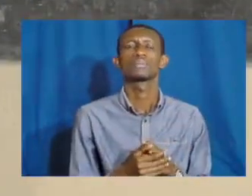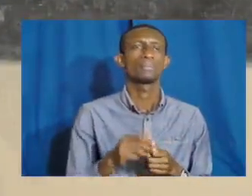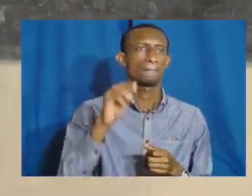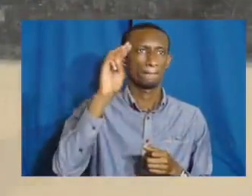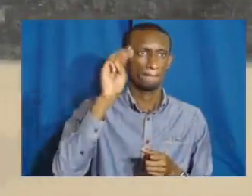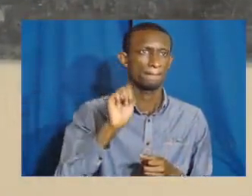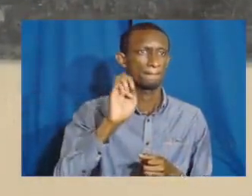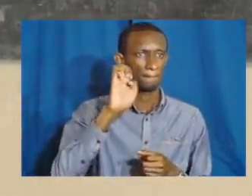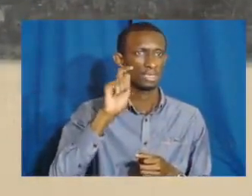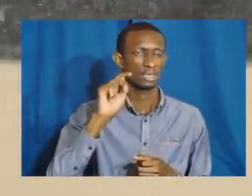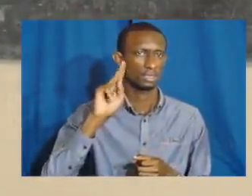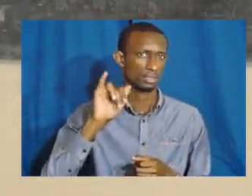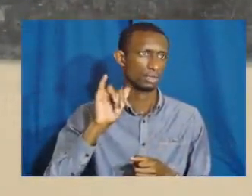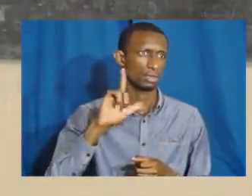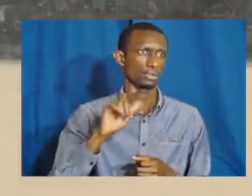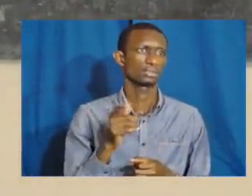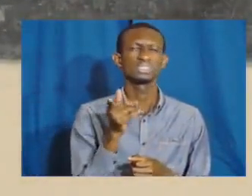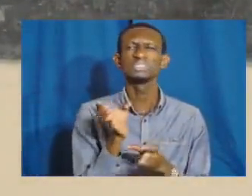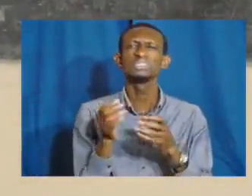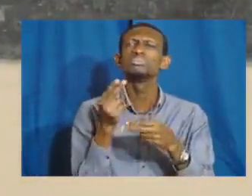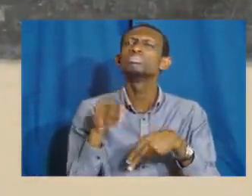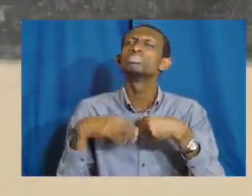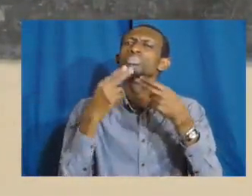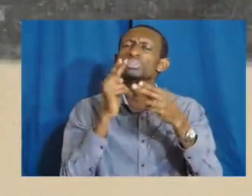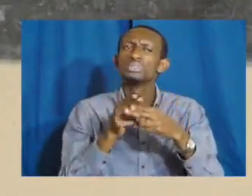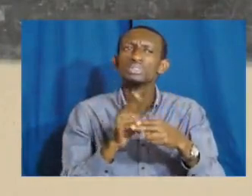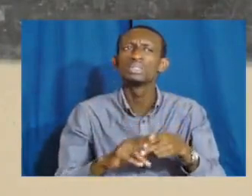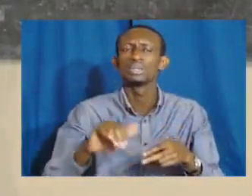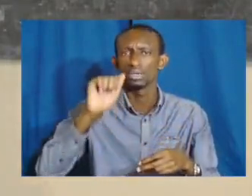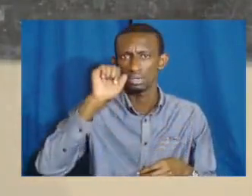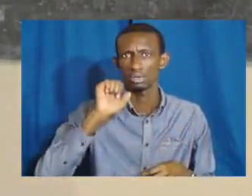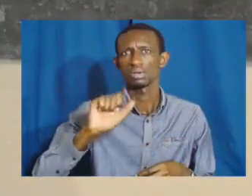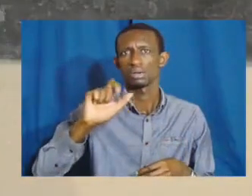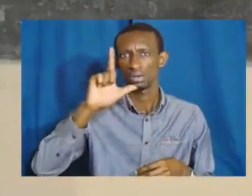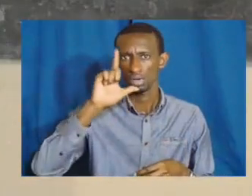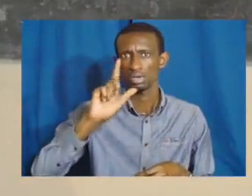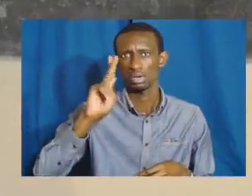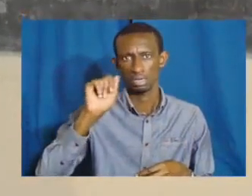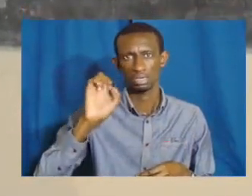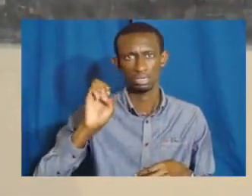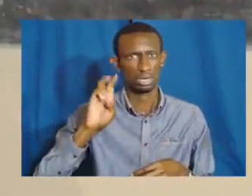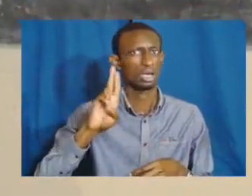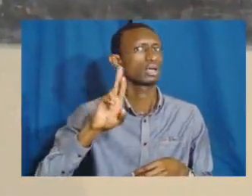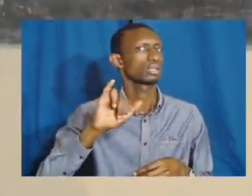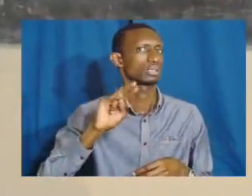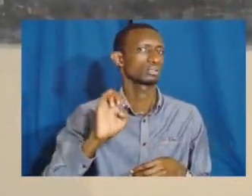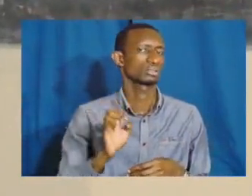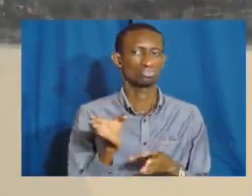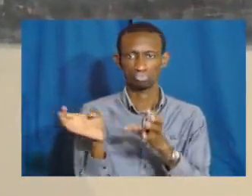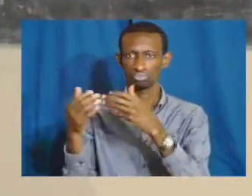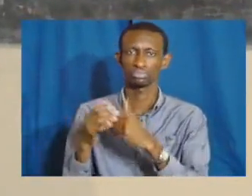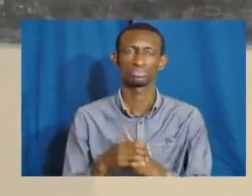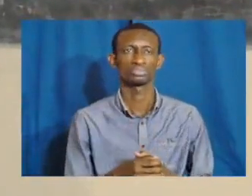And generally, we call that one an alkyl group. So this one is referred to as alkyl group.